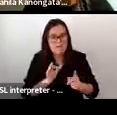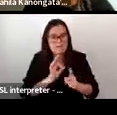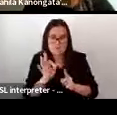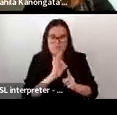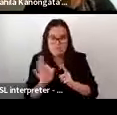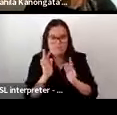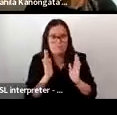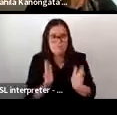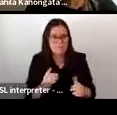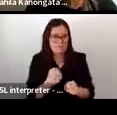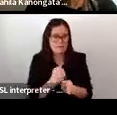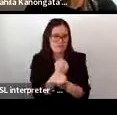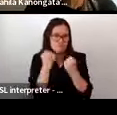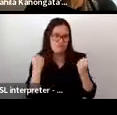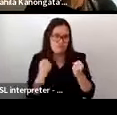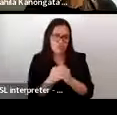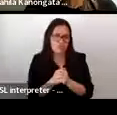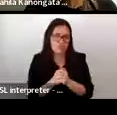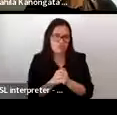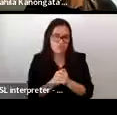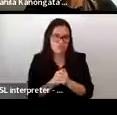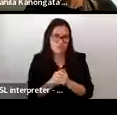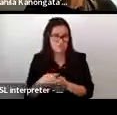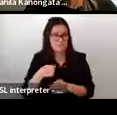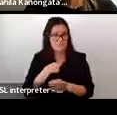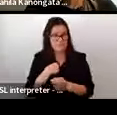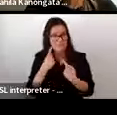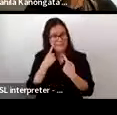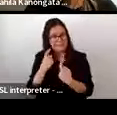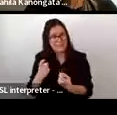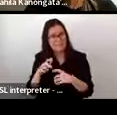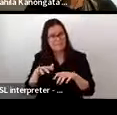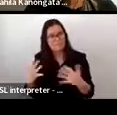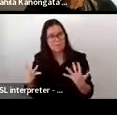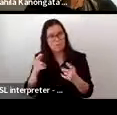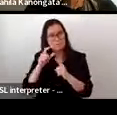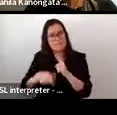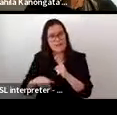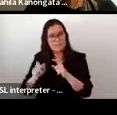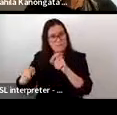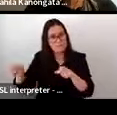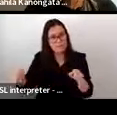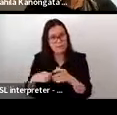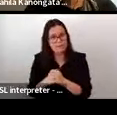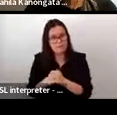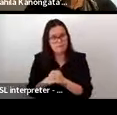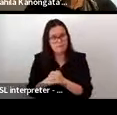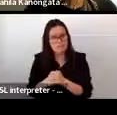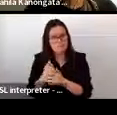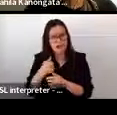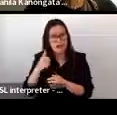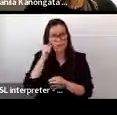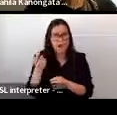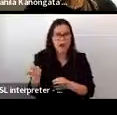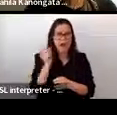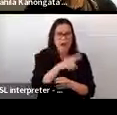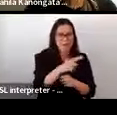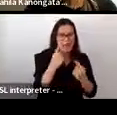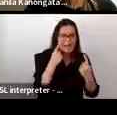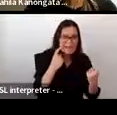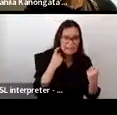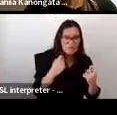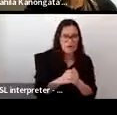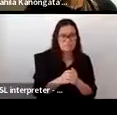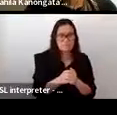who are, like myself, carers of those with a disability, advocates for people with disability as an ally.